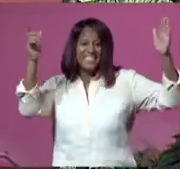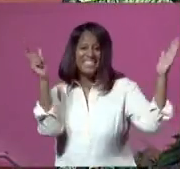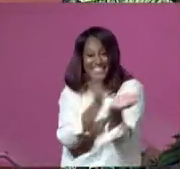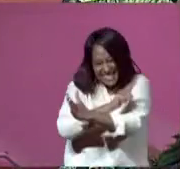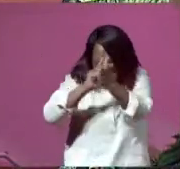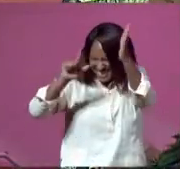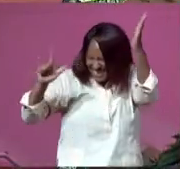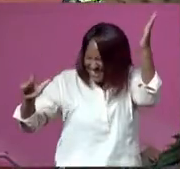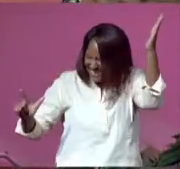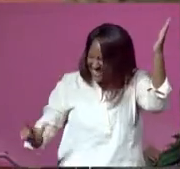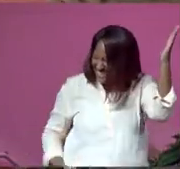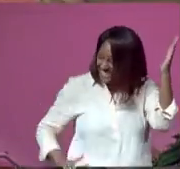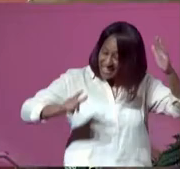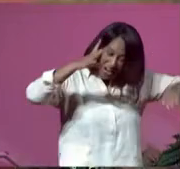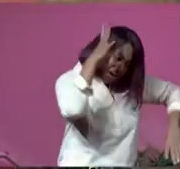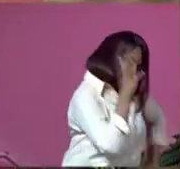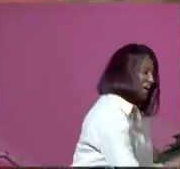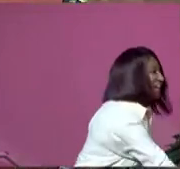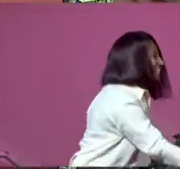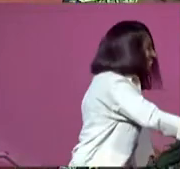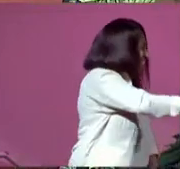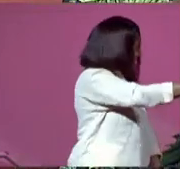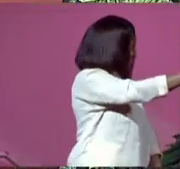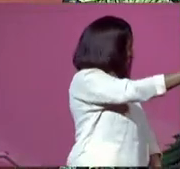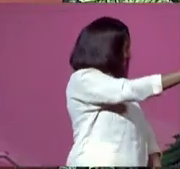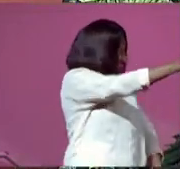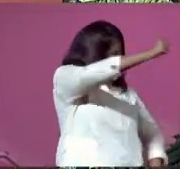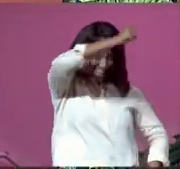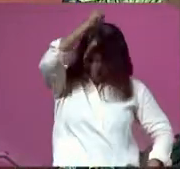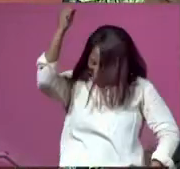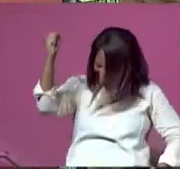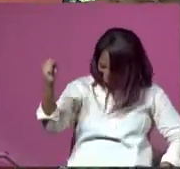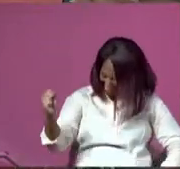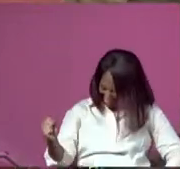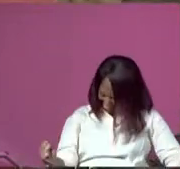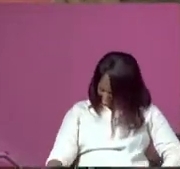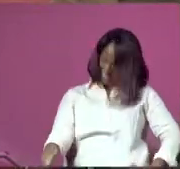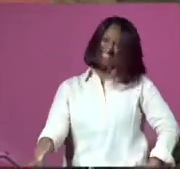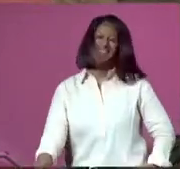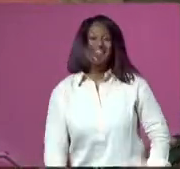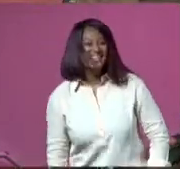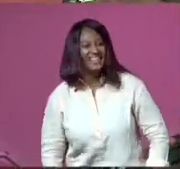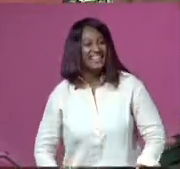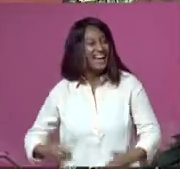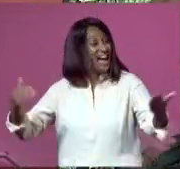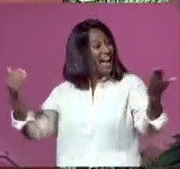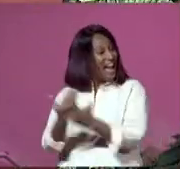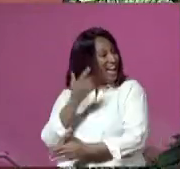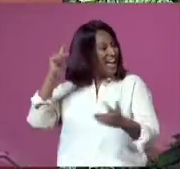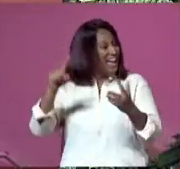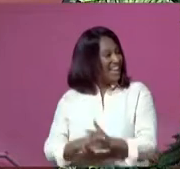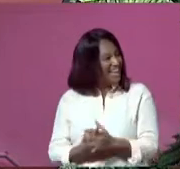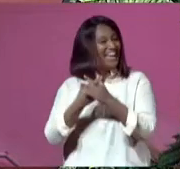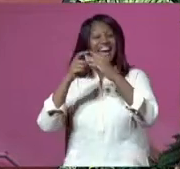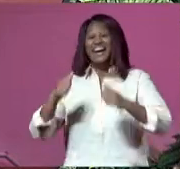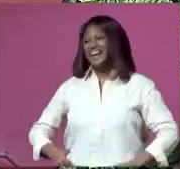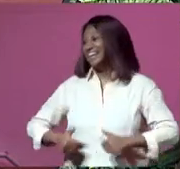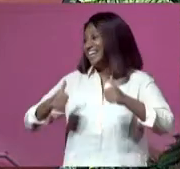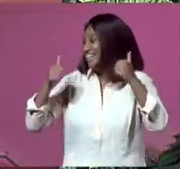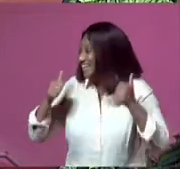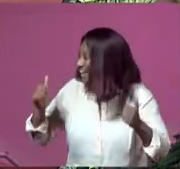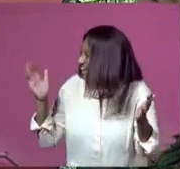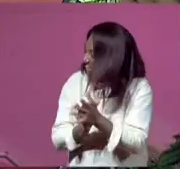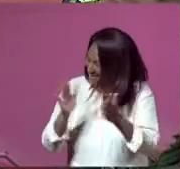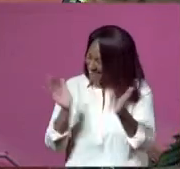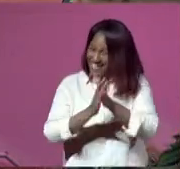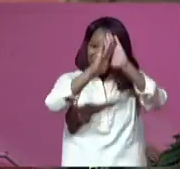Lord picked you up, turned you around, gave you a new start, put the water pot